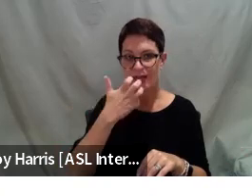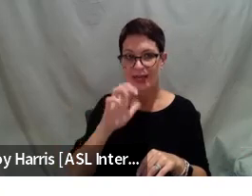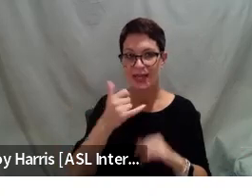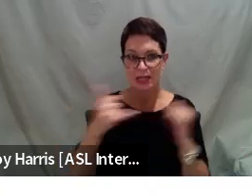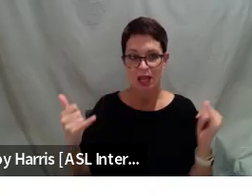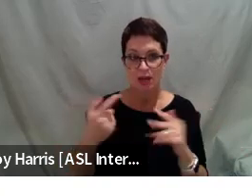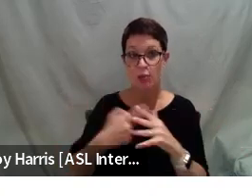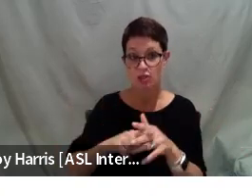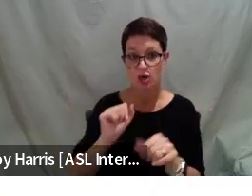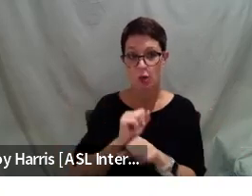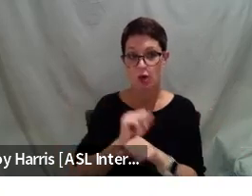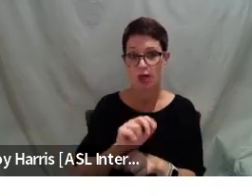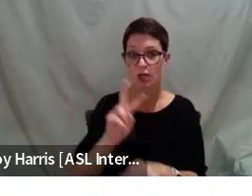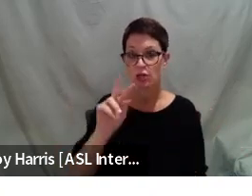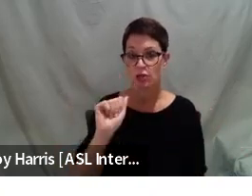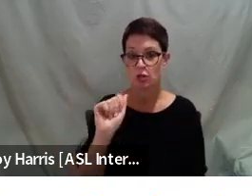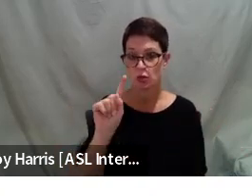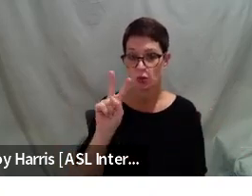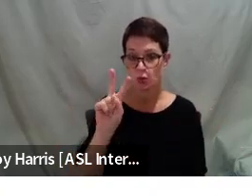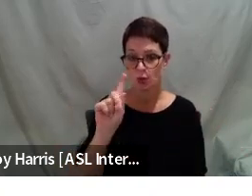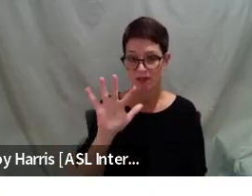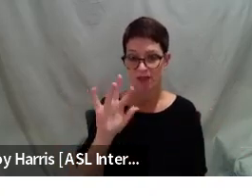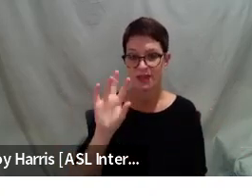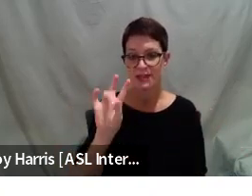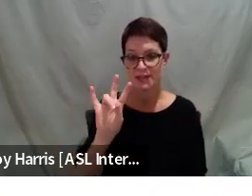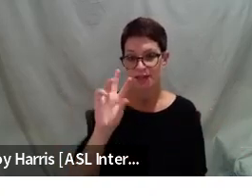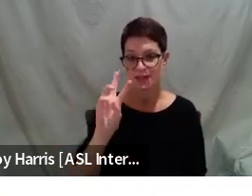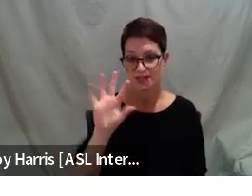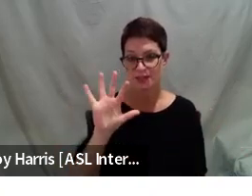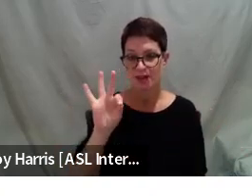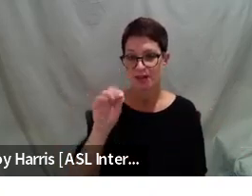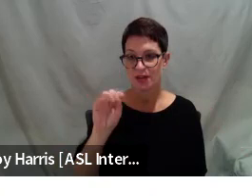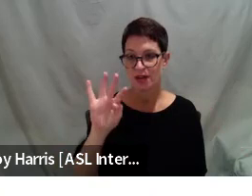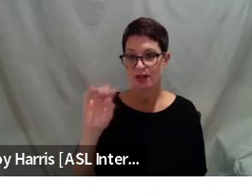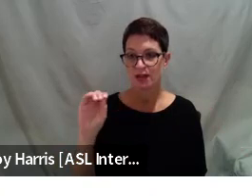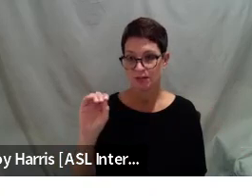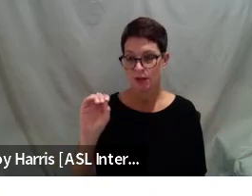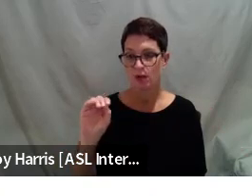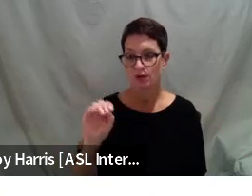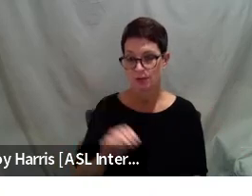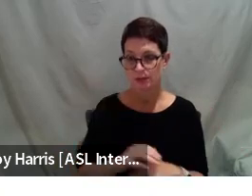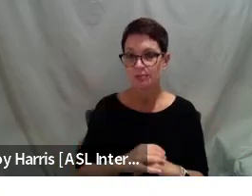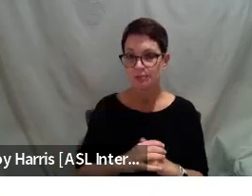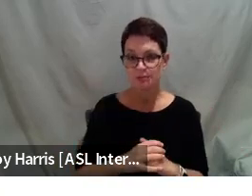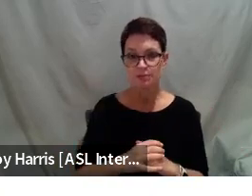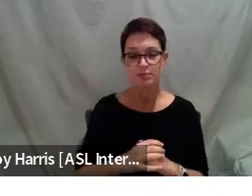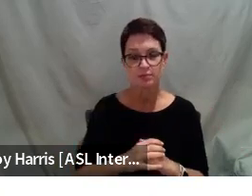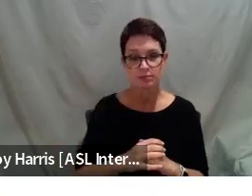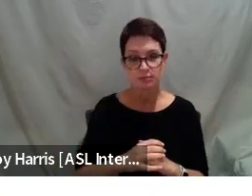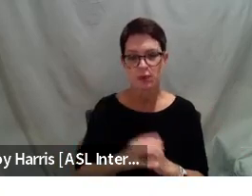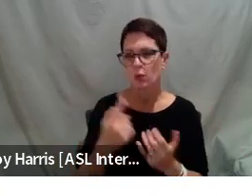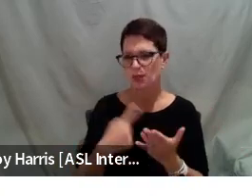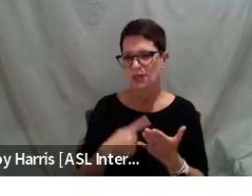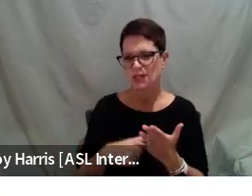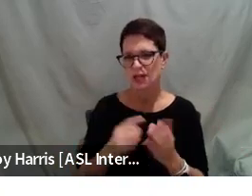is 215-765-8255. 9040, and we'll talk